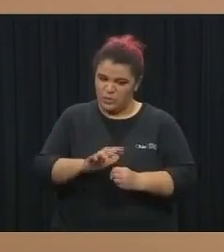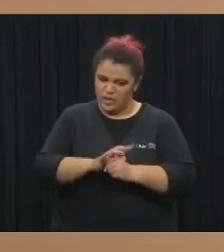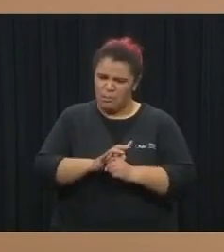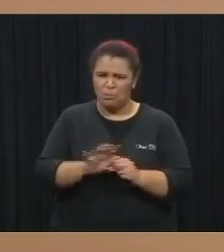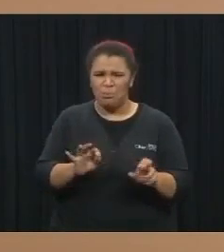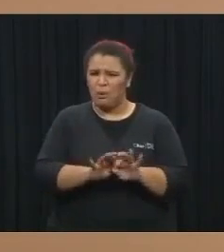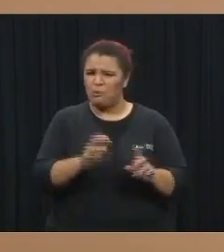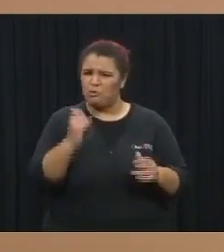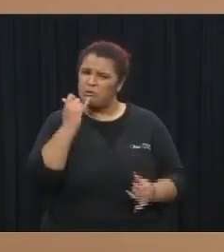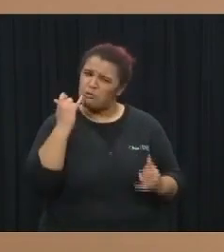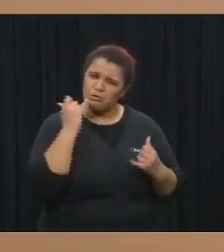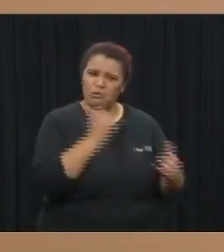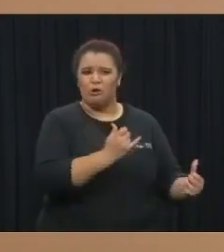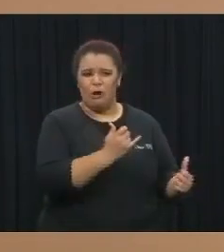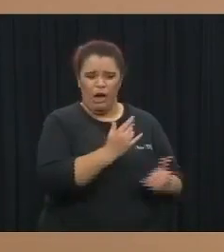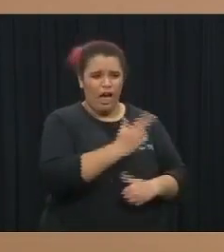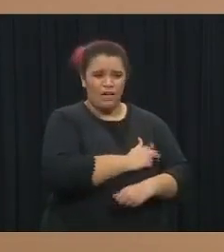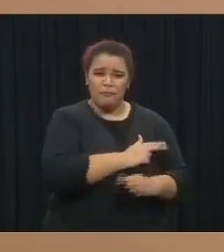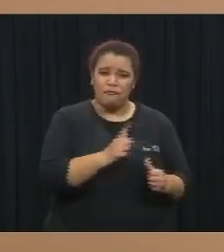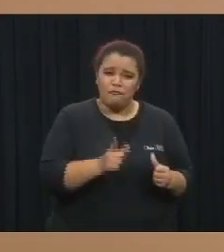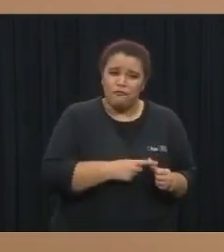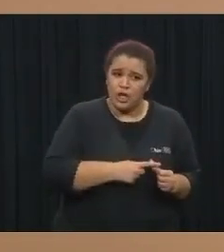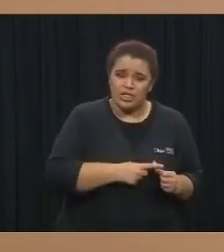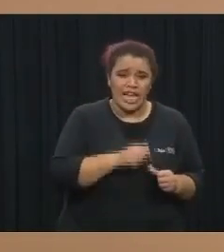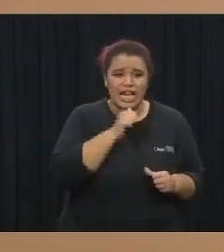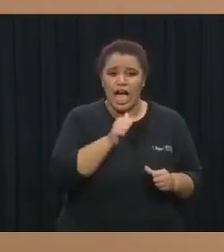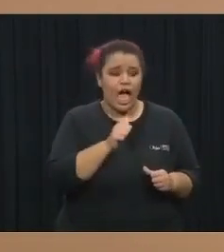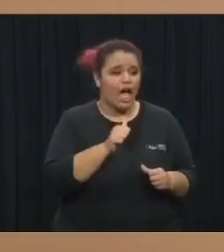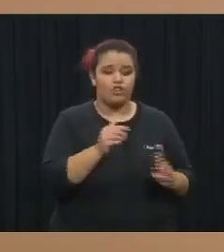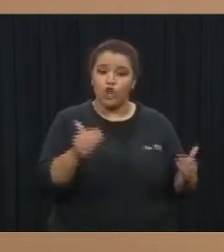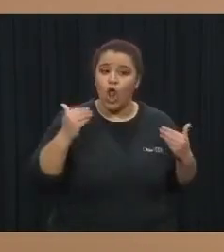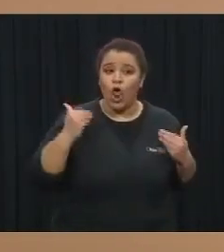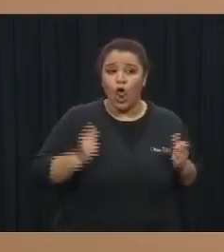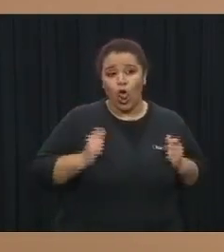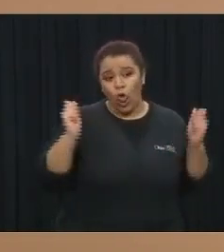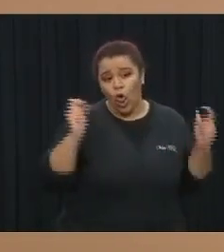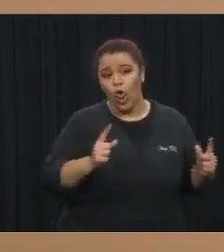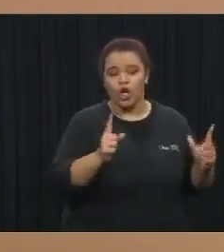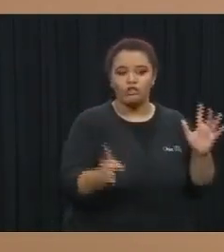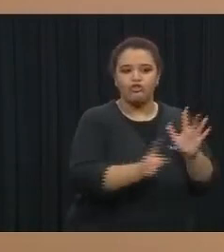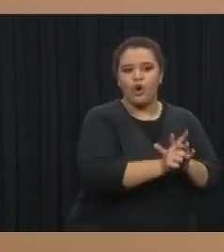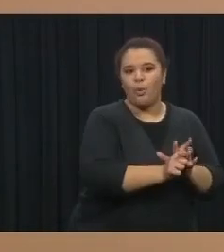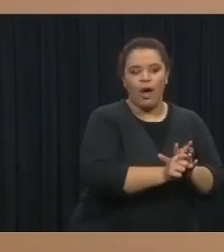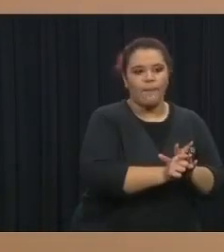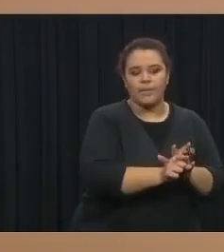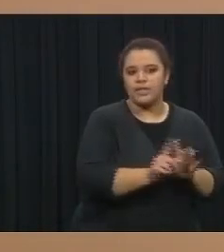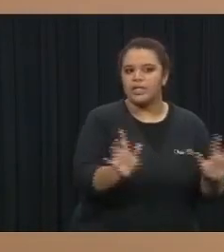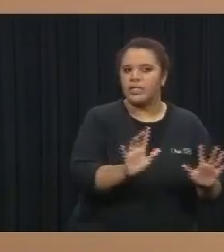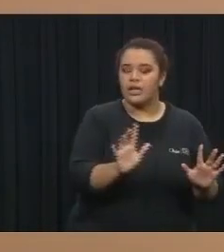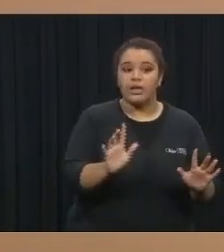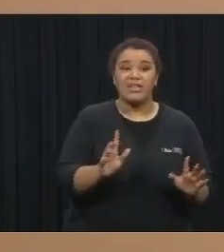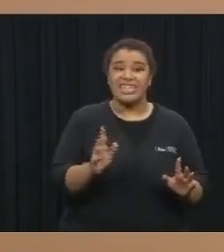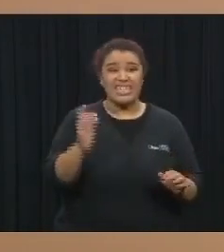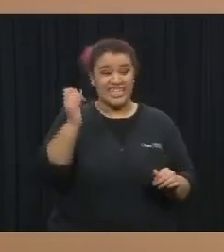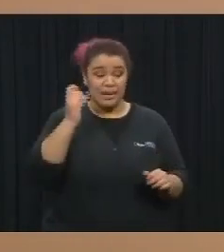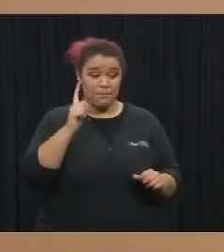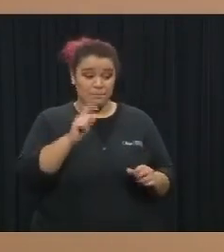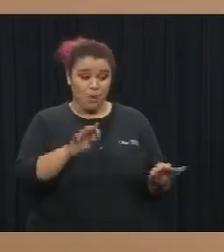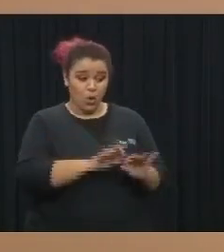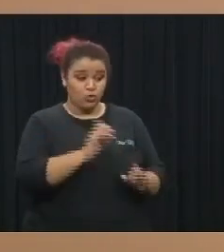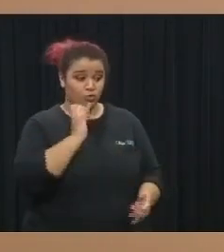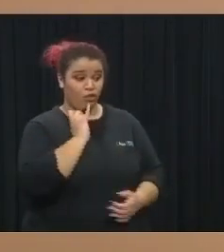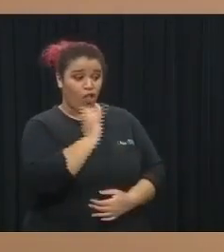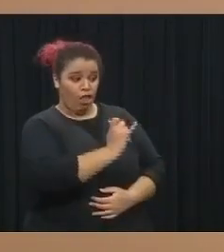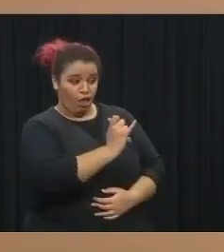of what has looked like flu in the past, but that is coronavirus now. Thank you.